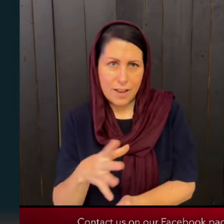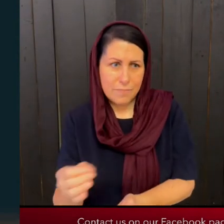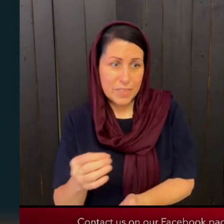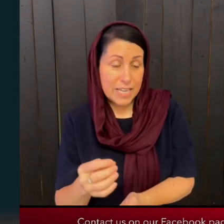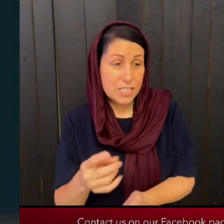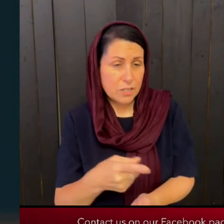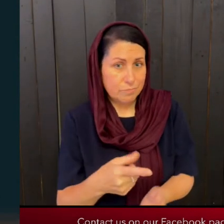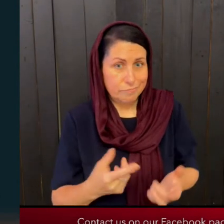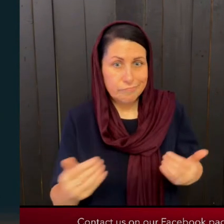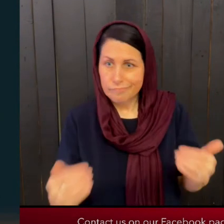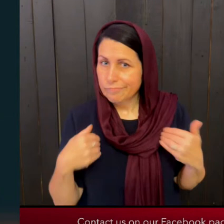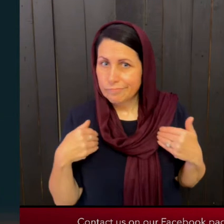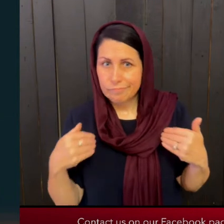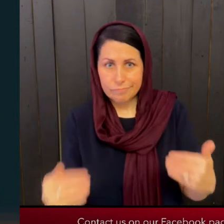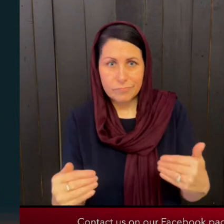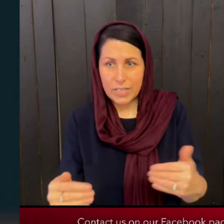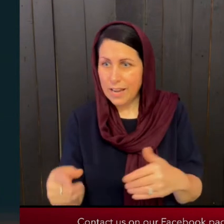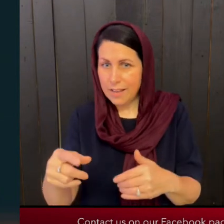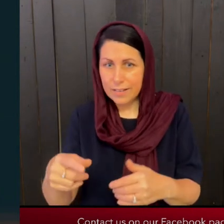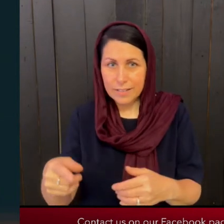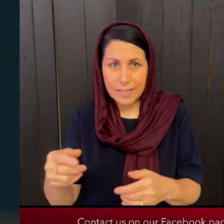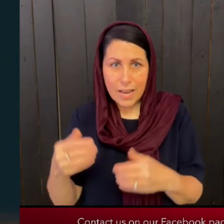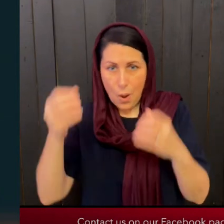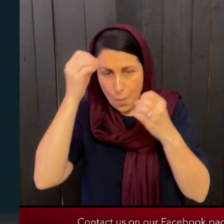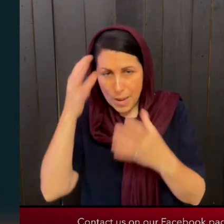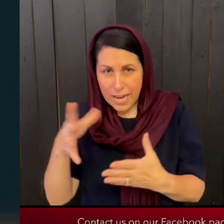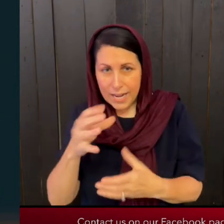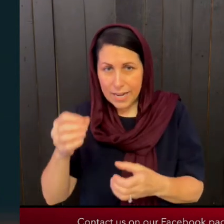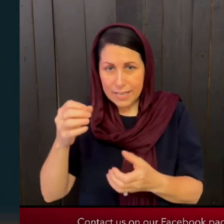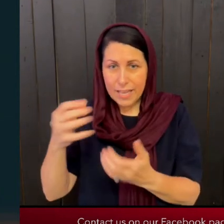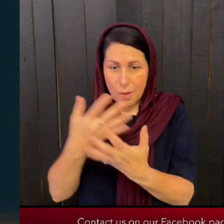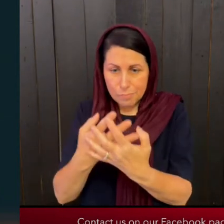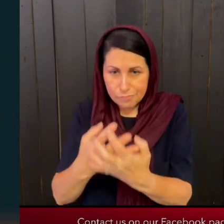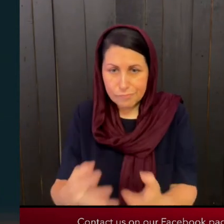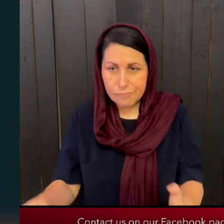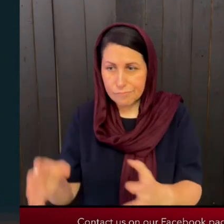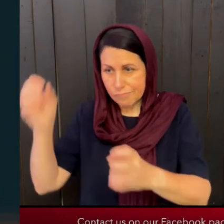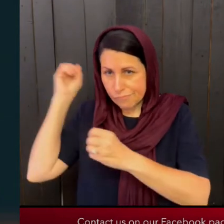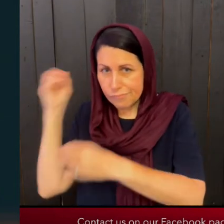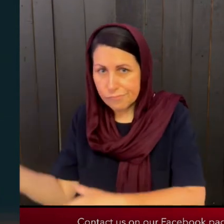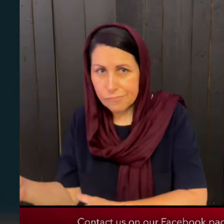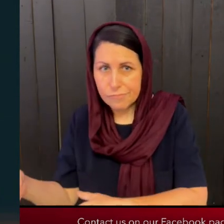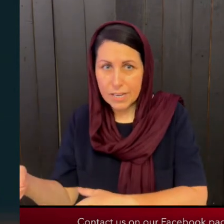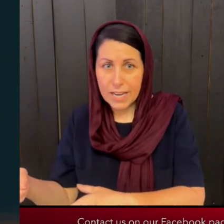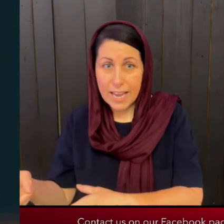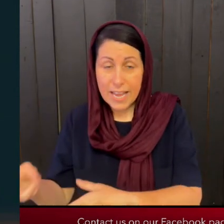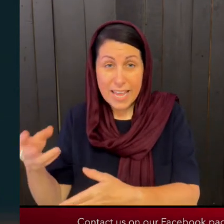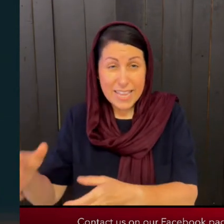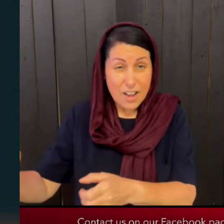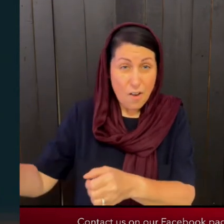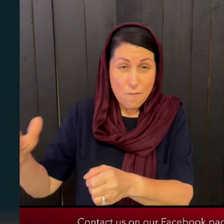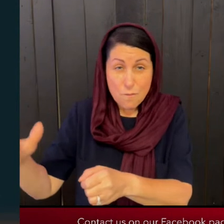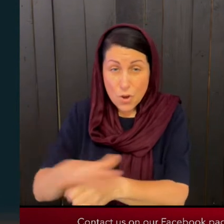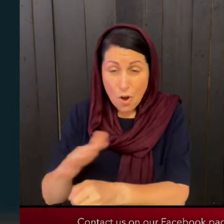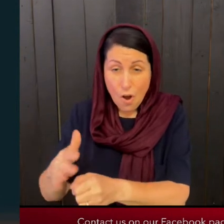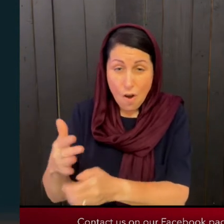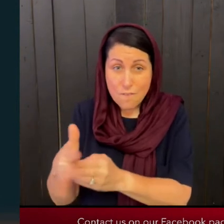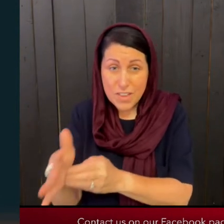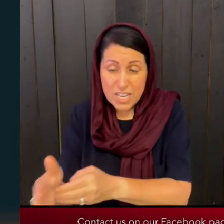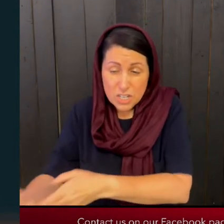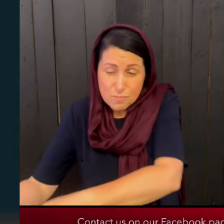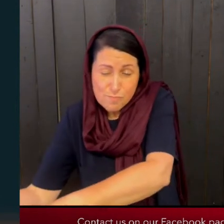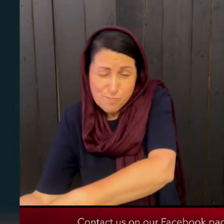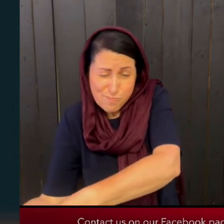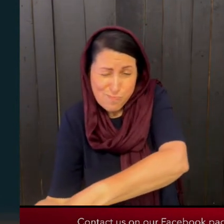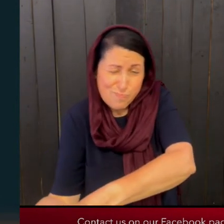fish. Therefore, that disciple whom Jesus loved said to Peter, "It is the Lord." So when Simon